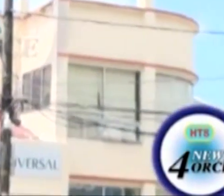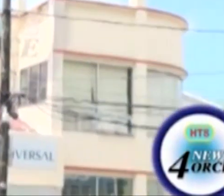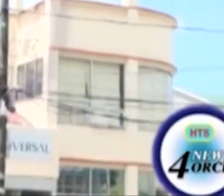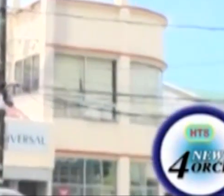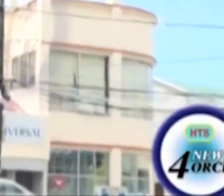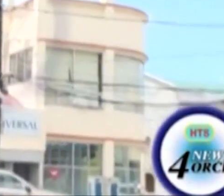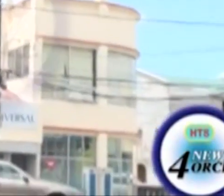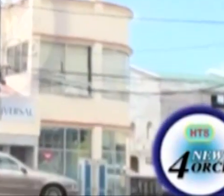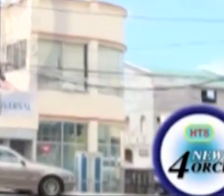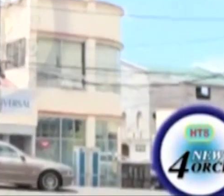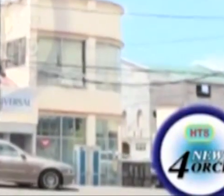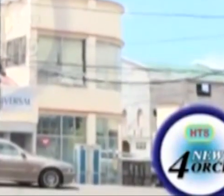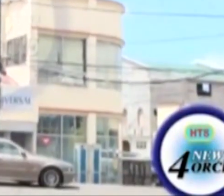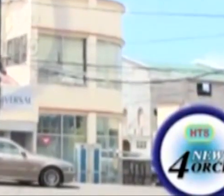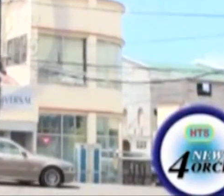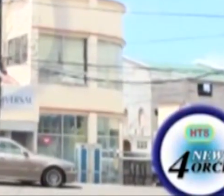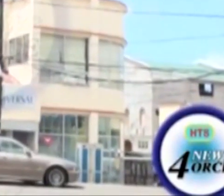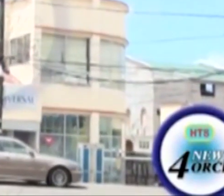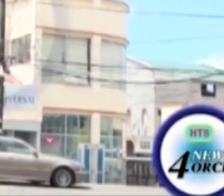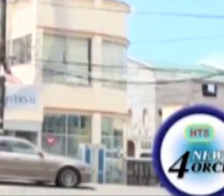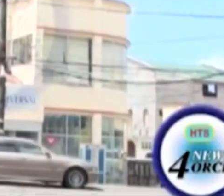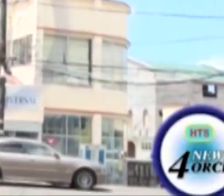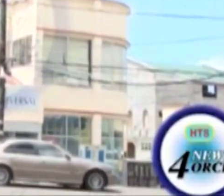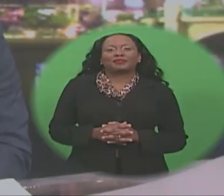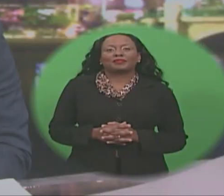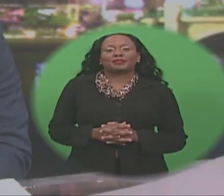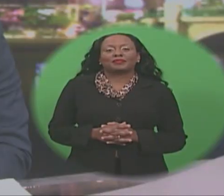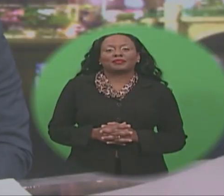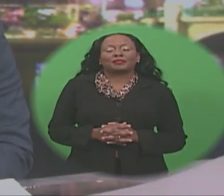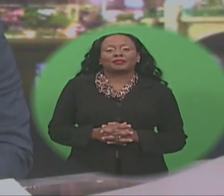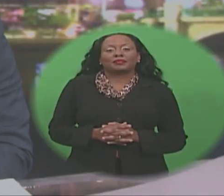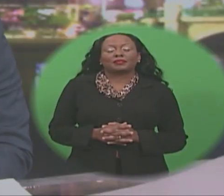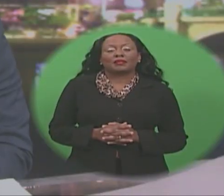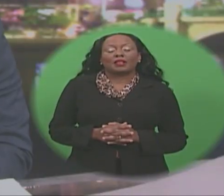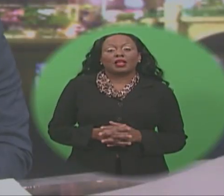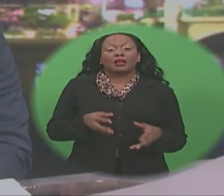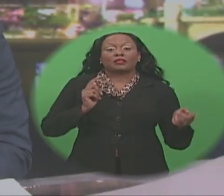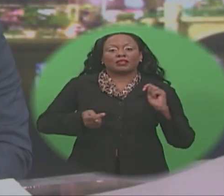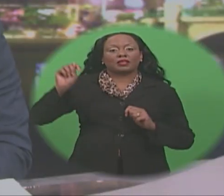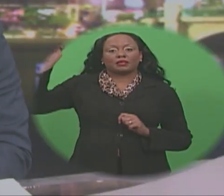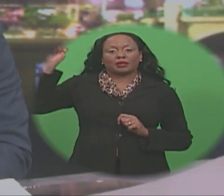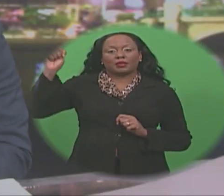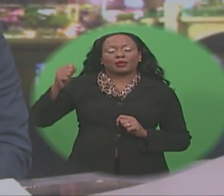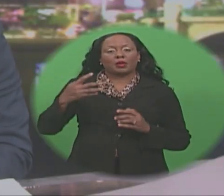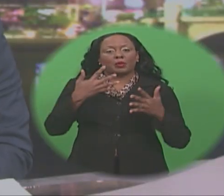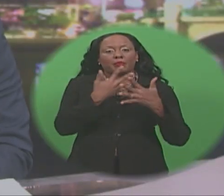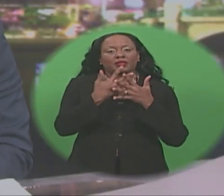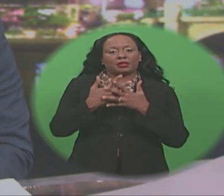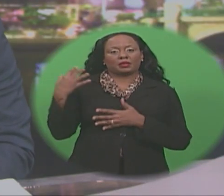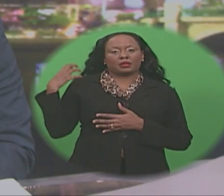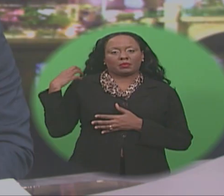the seat on a United Workers' Party ticket in 2006. In Trinidad and Tobago, Prisons Commissioner